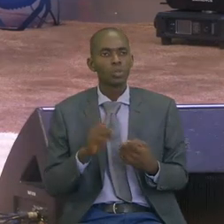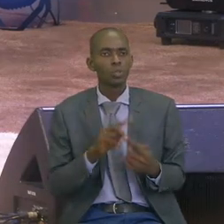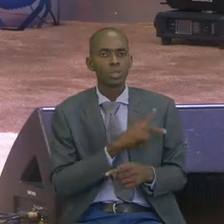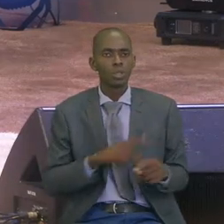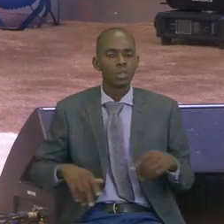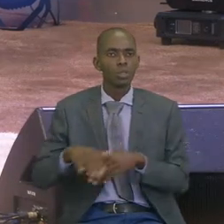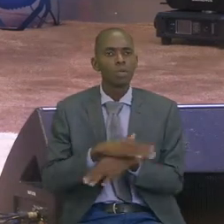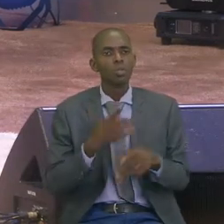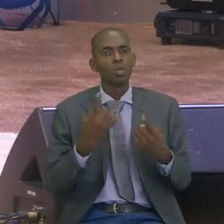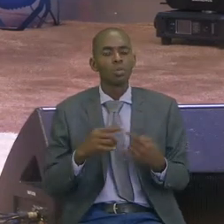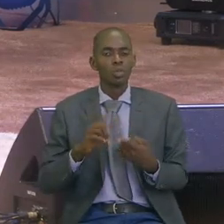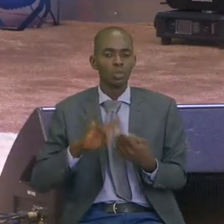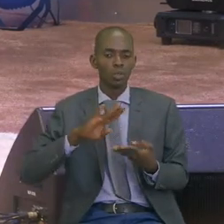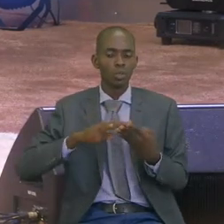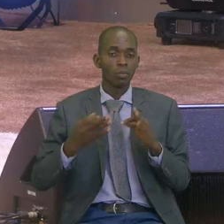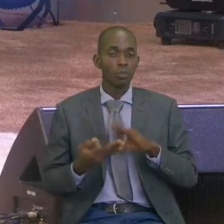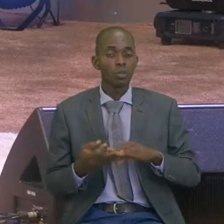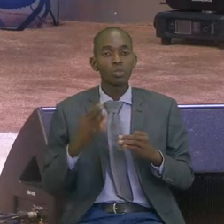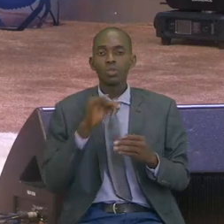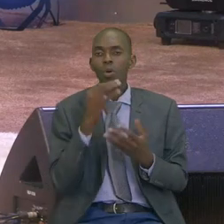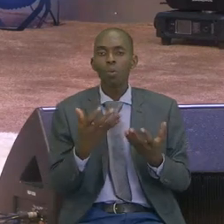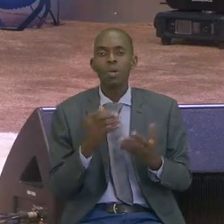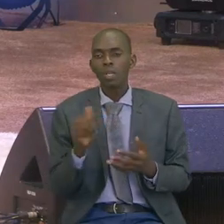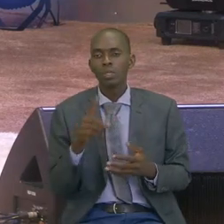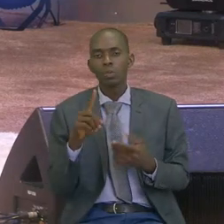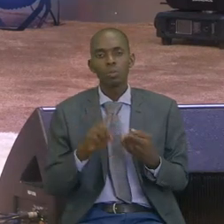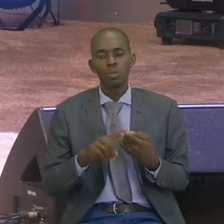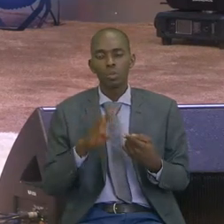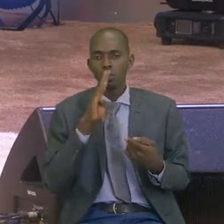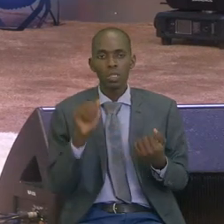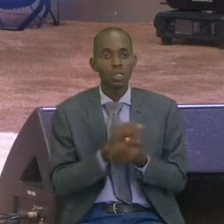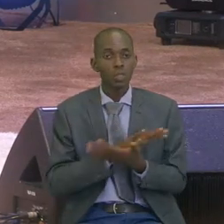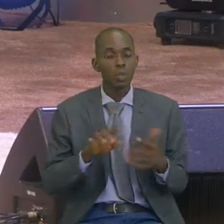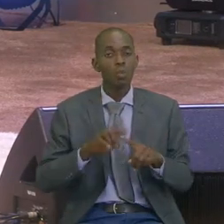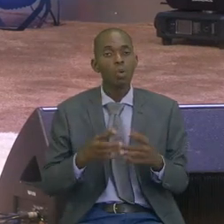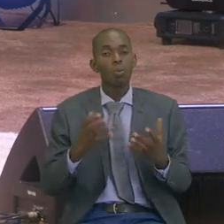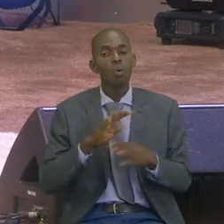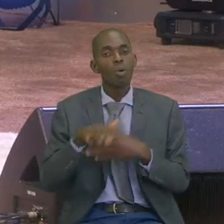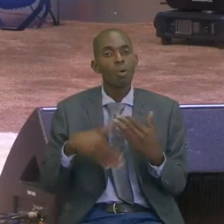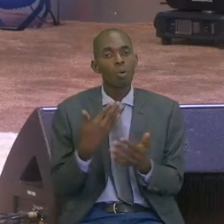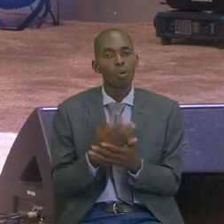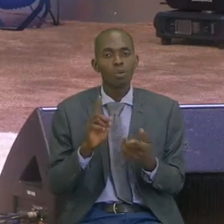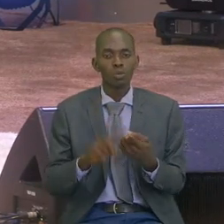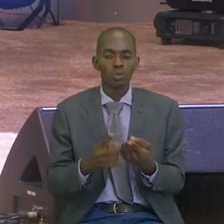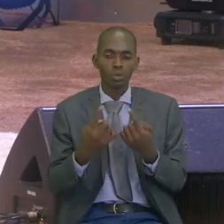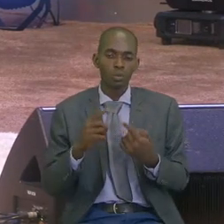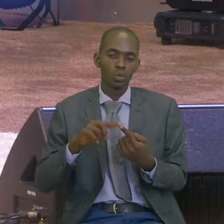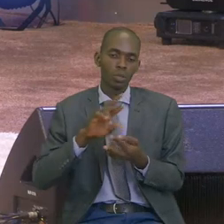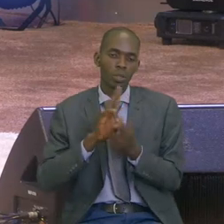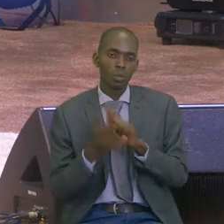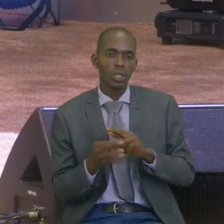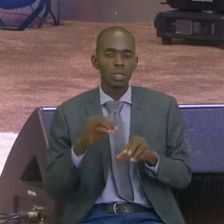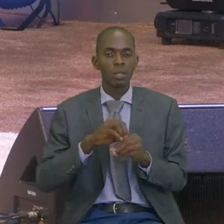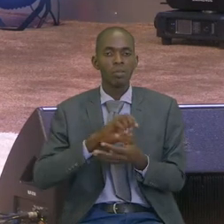the fold, because he's not willing that any should perish, but that all shall come to repentance. And then in verse 10,